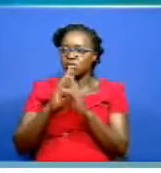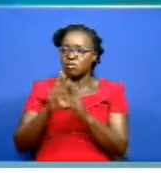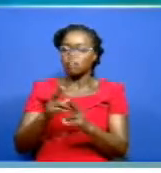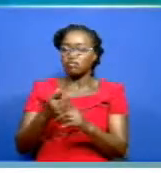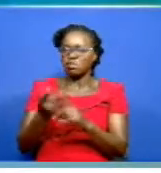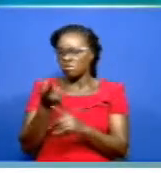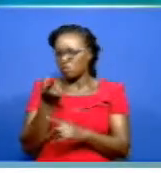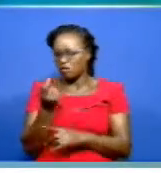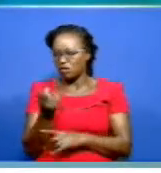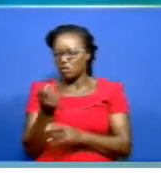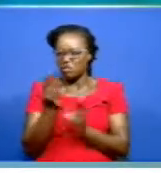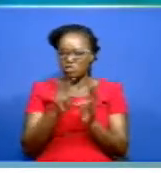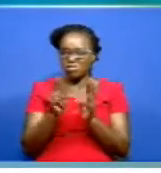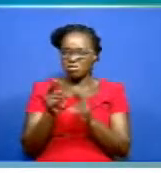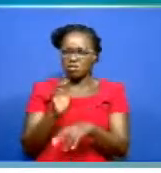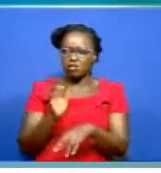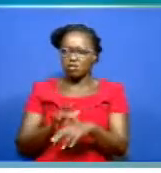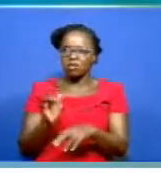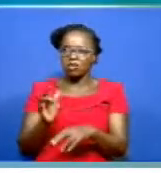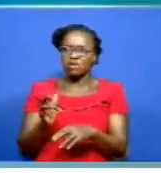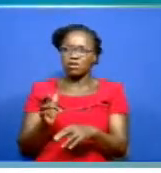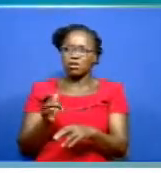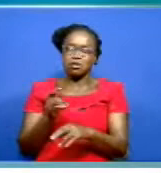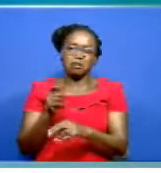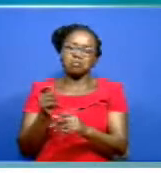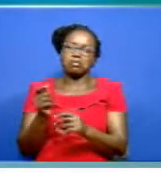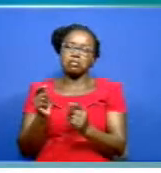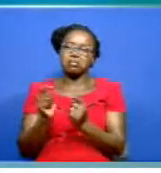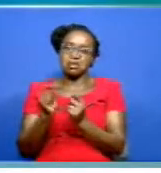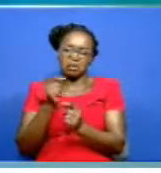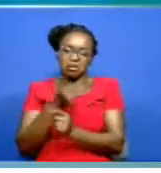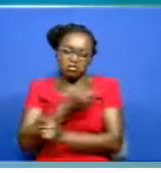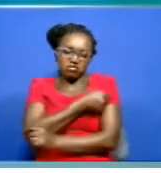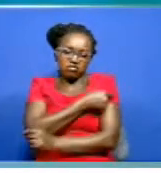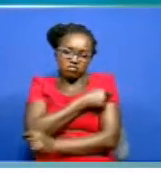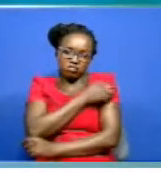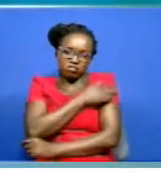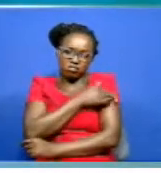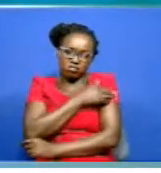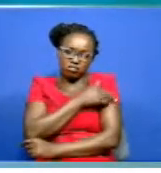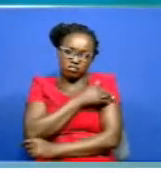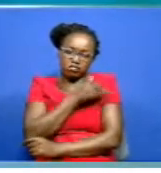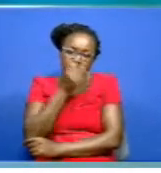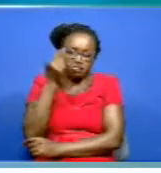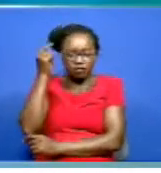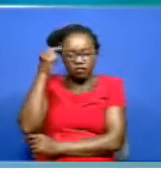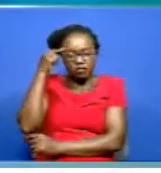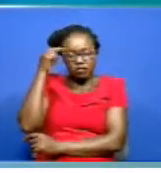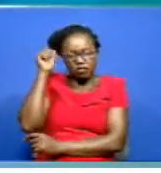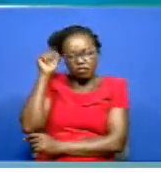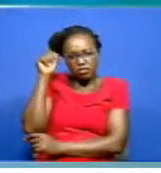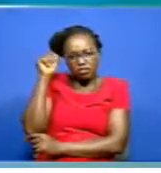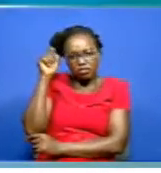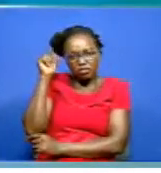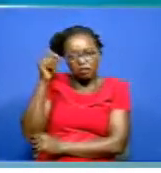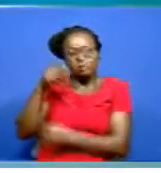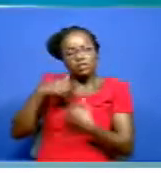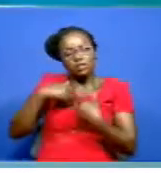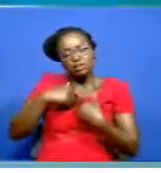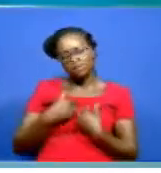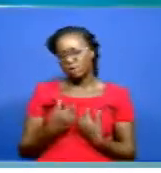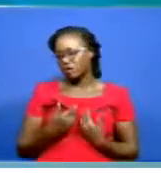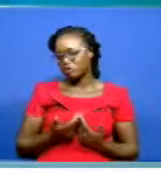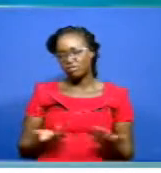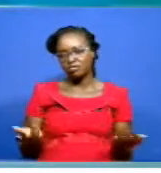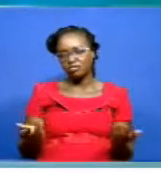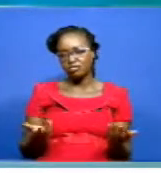They're just common effects, such as the pain at the site of the injection, mild headaches, fatigue, nothing